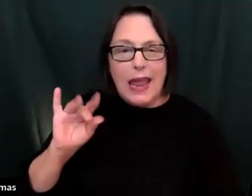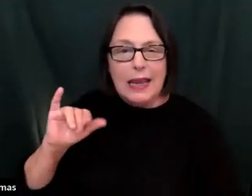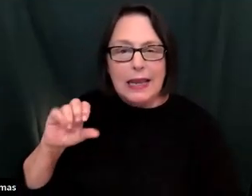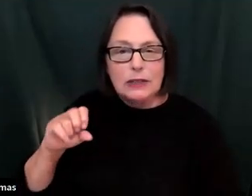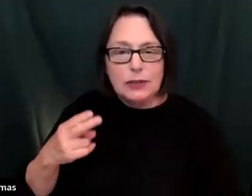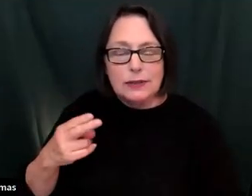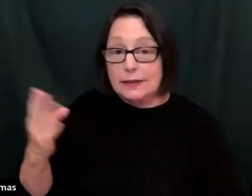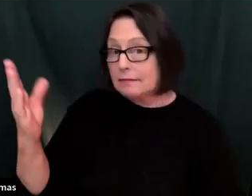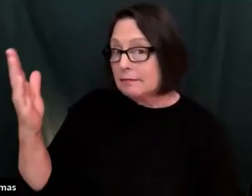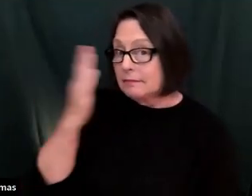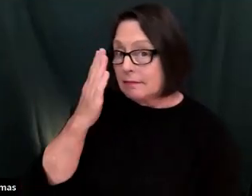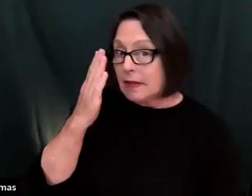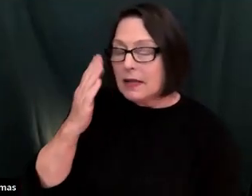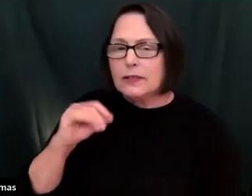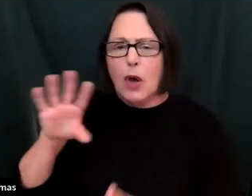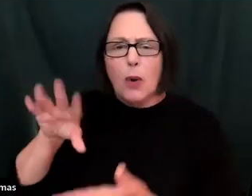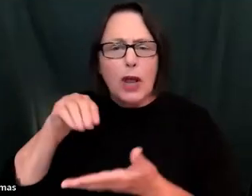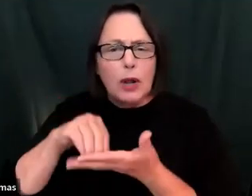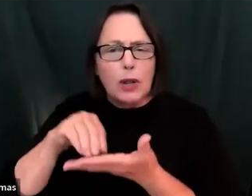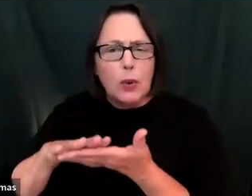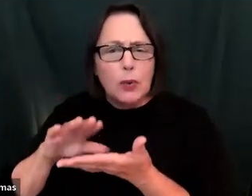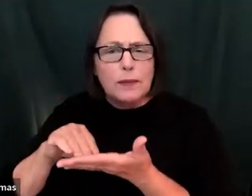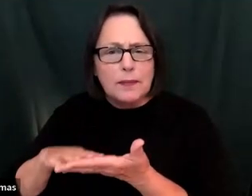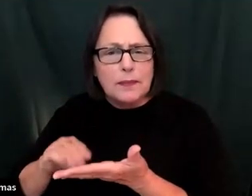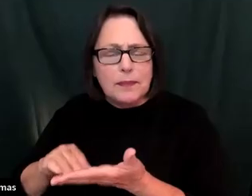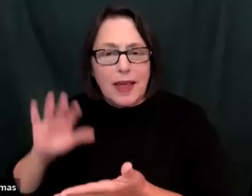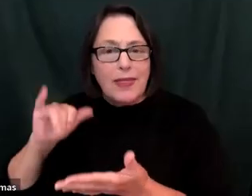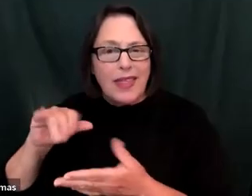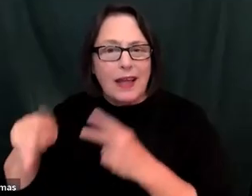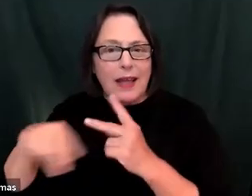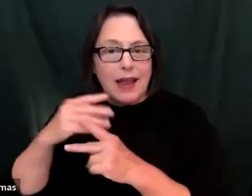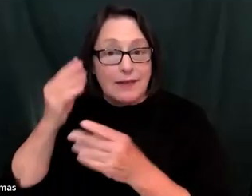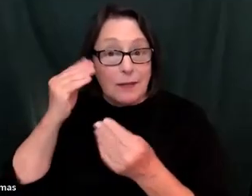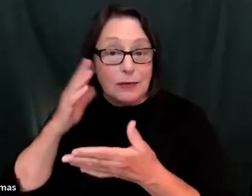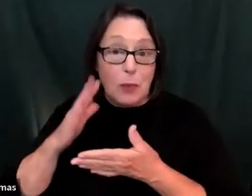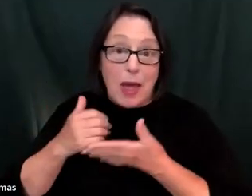including those kinds of notes will help people know how they can present information.